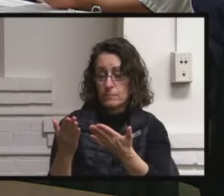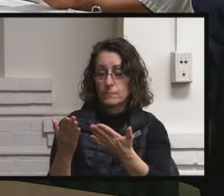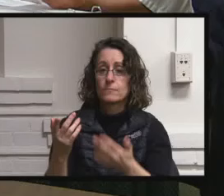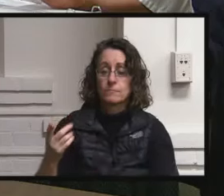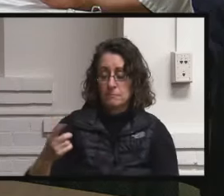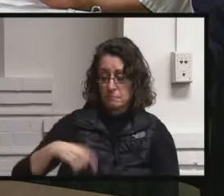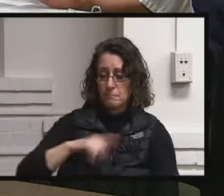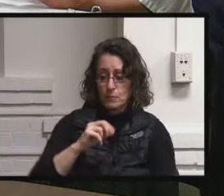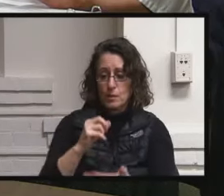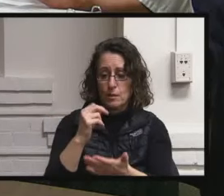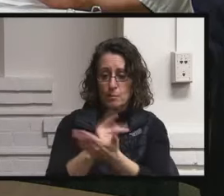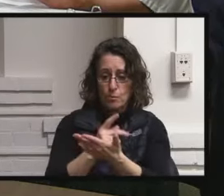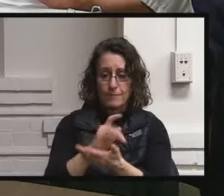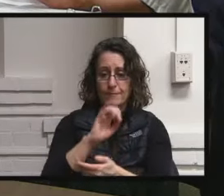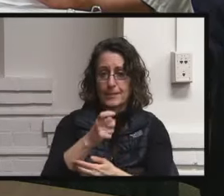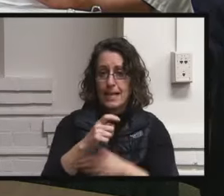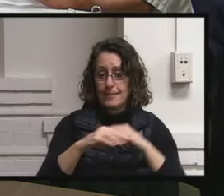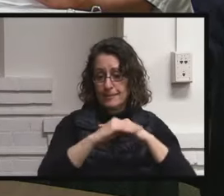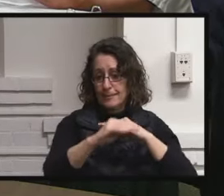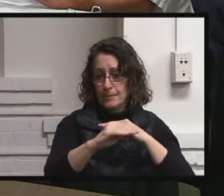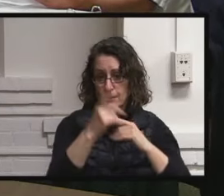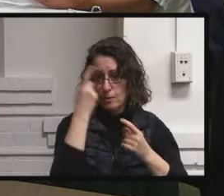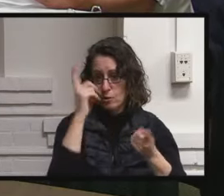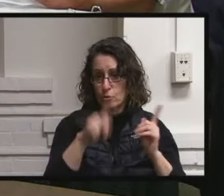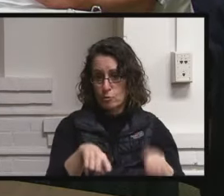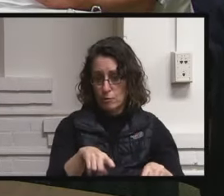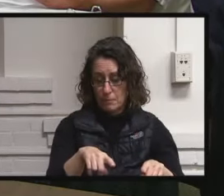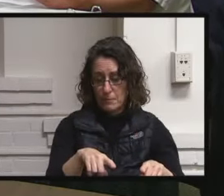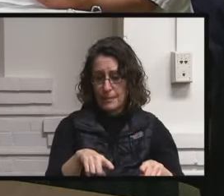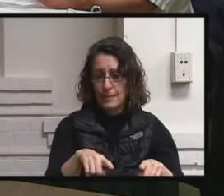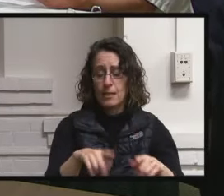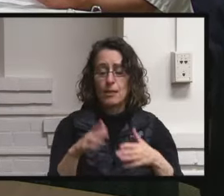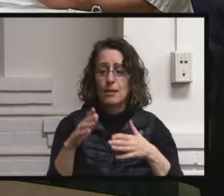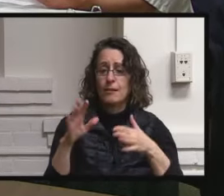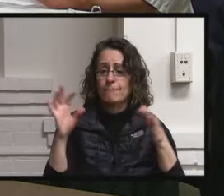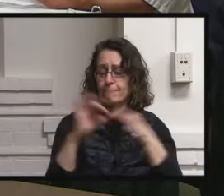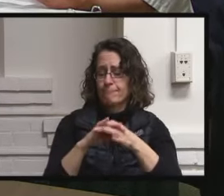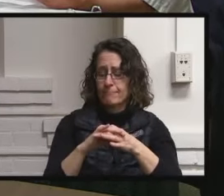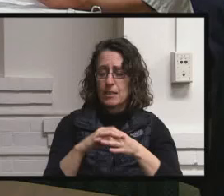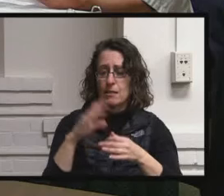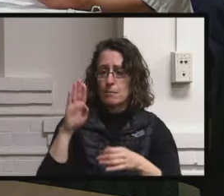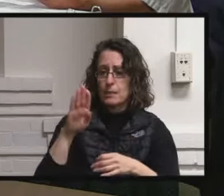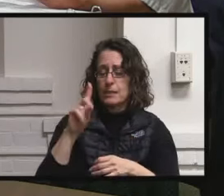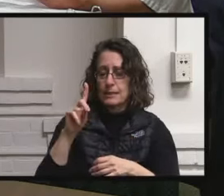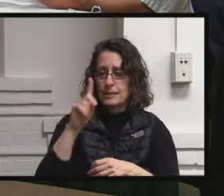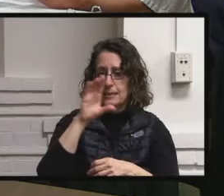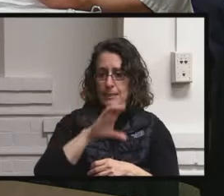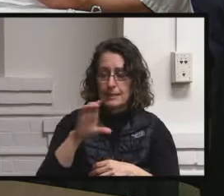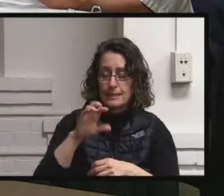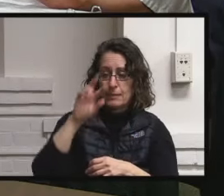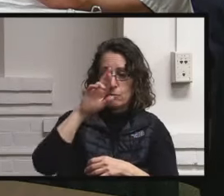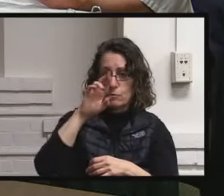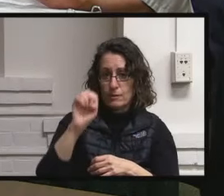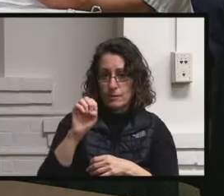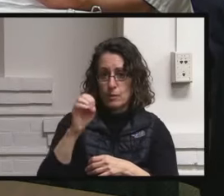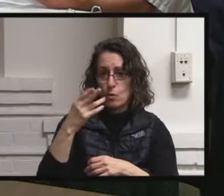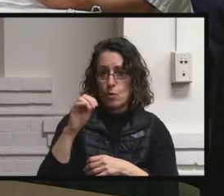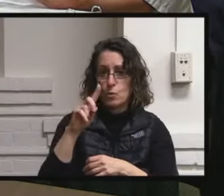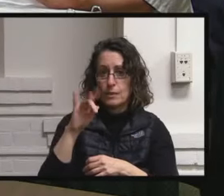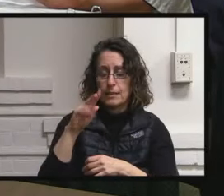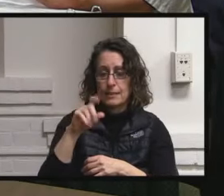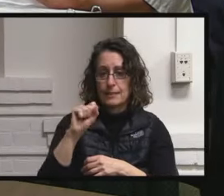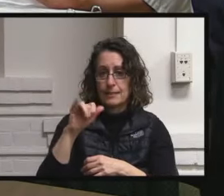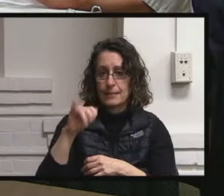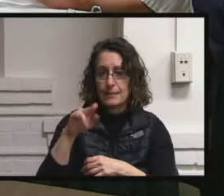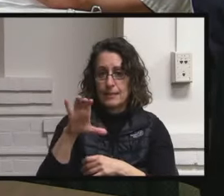tax stabilization agreement between the Brattleboro Development Credit Corporation Real Estate Holdings, Inc., and